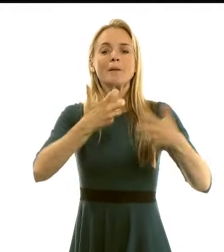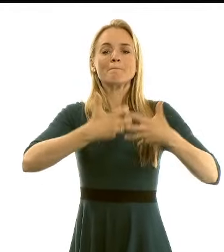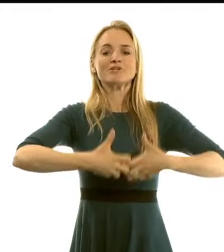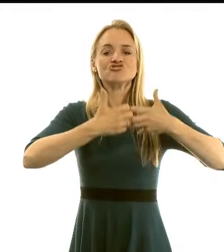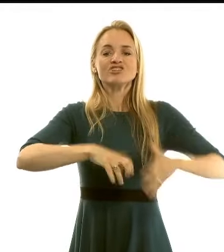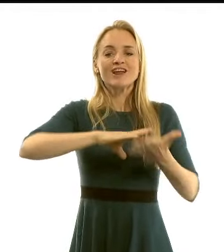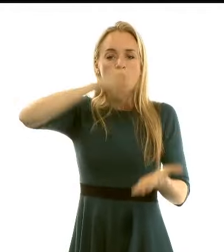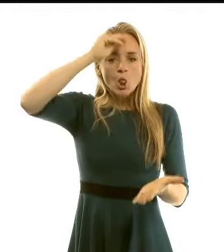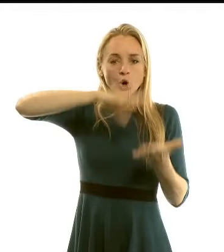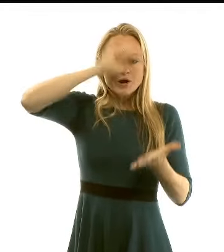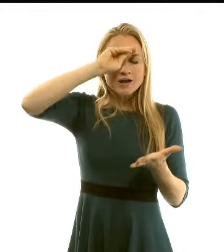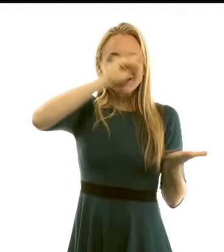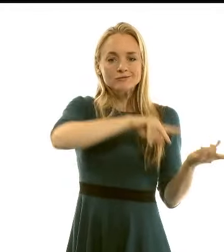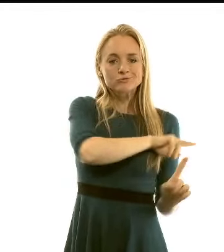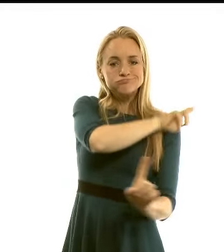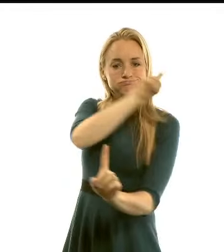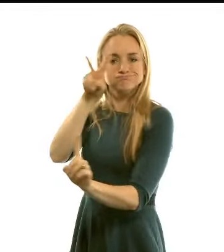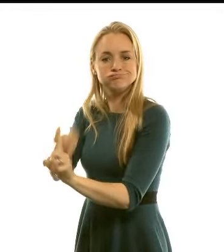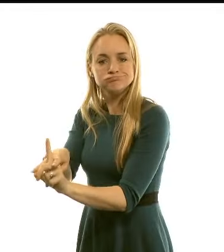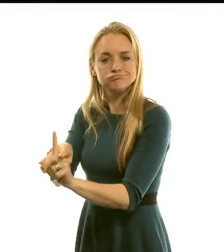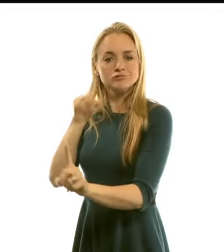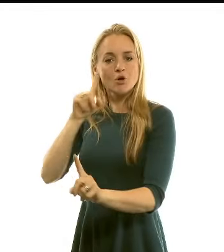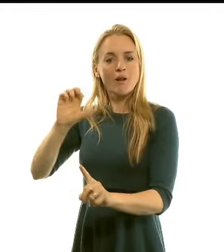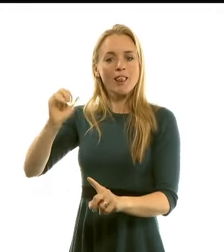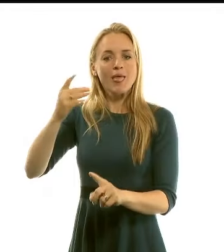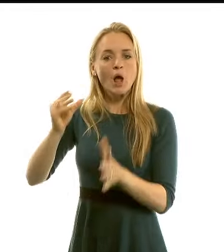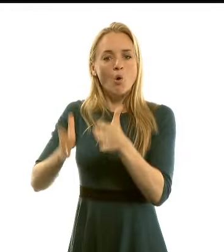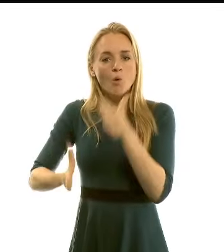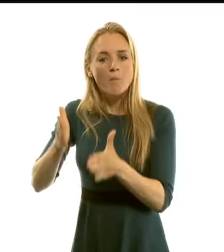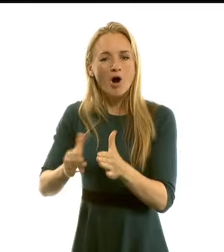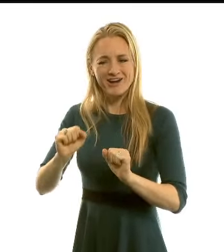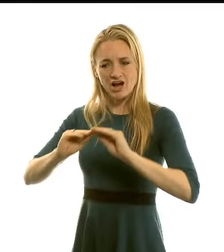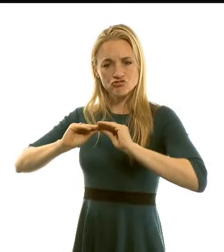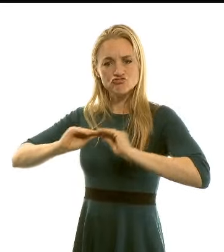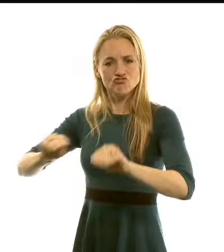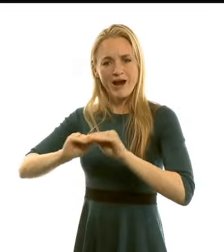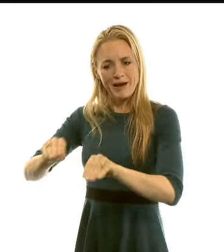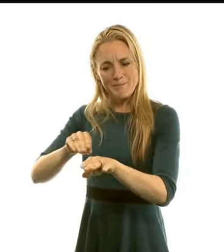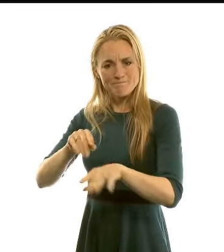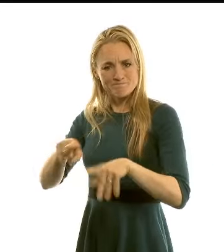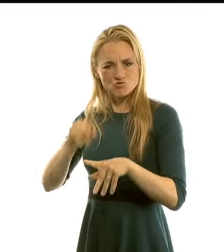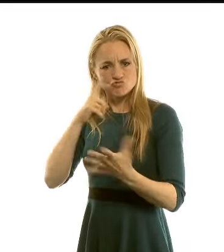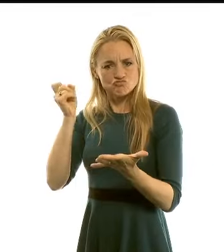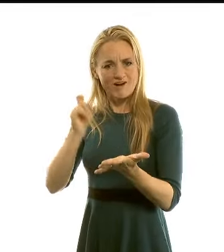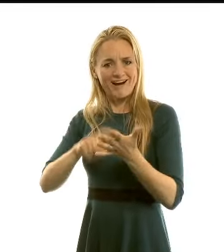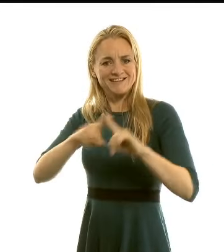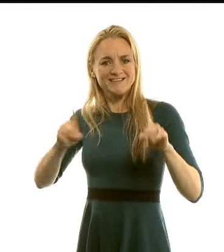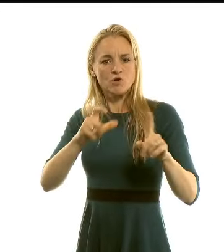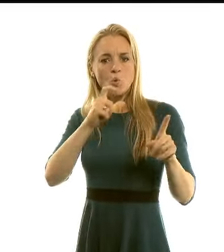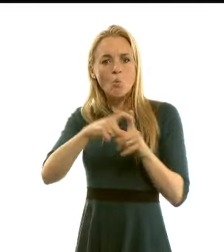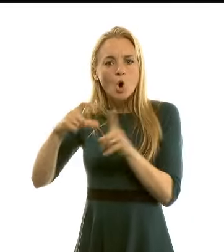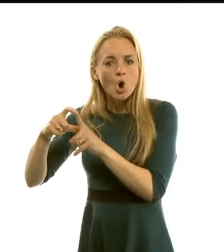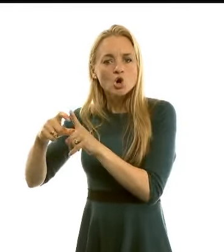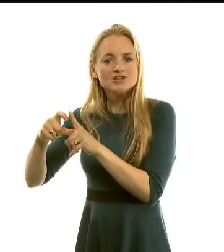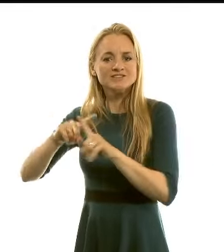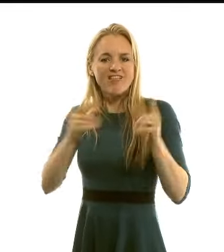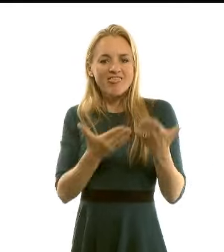too, which you can train to, you know, recognize different words and things and certain things like this robot.